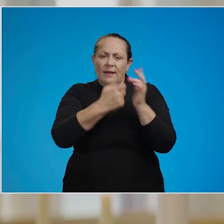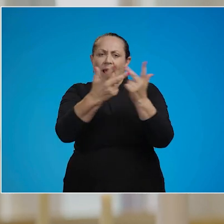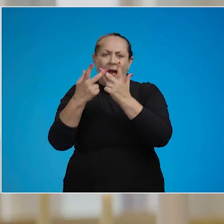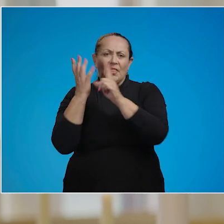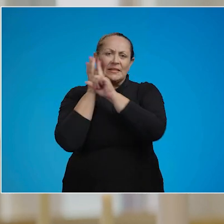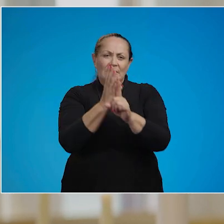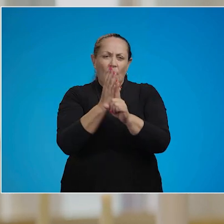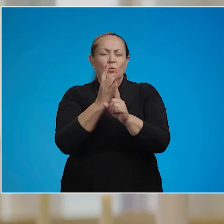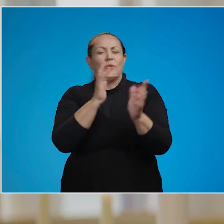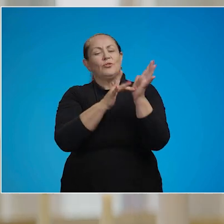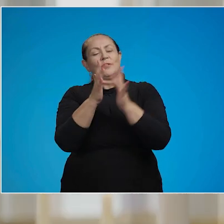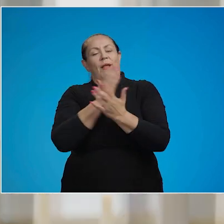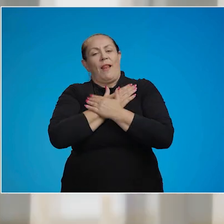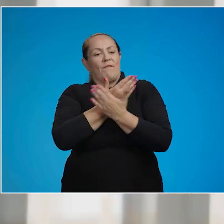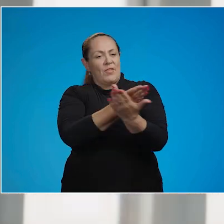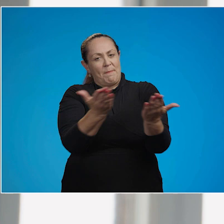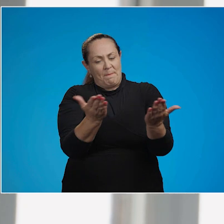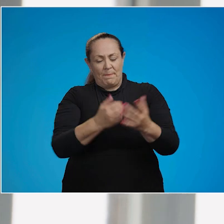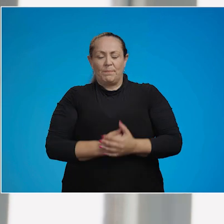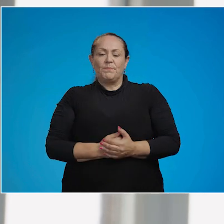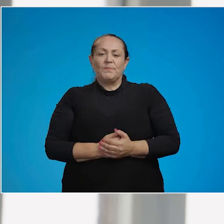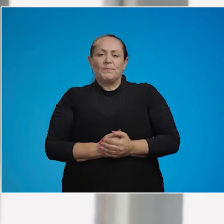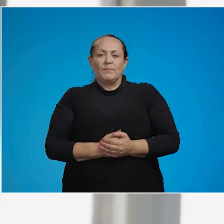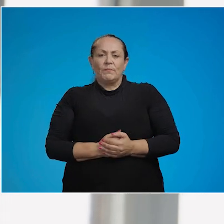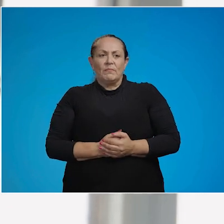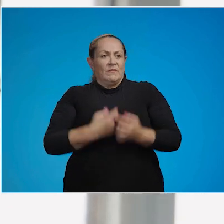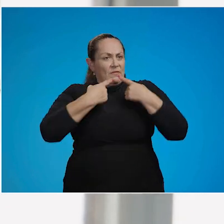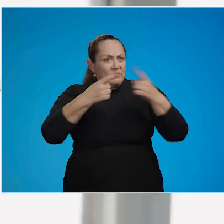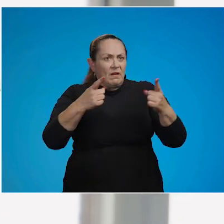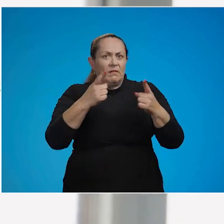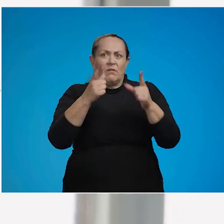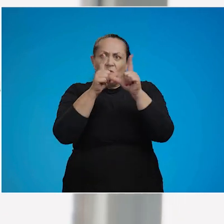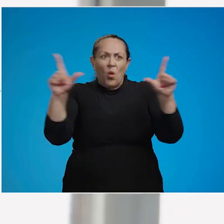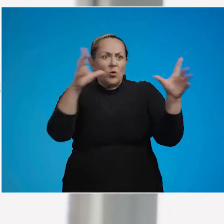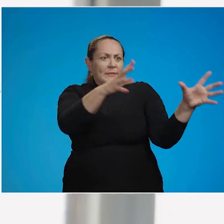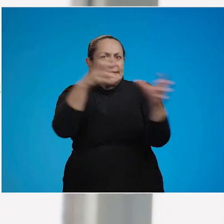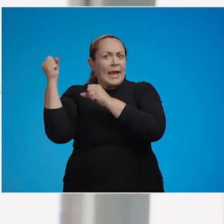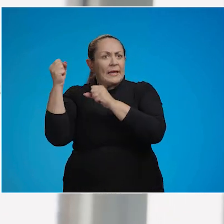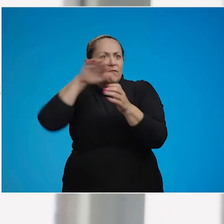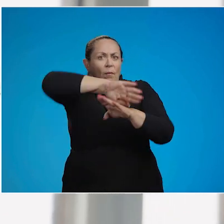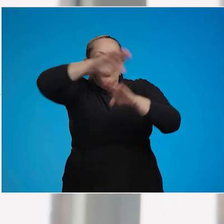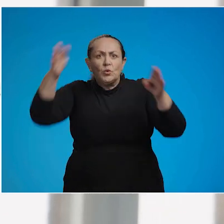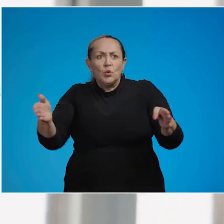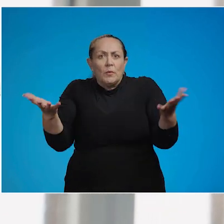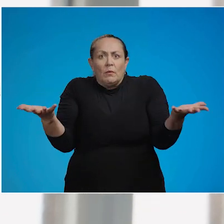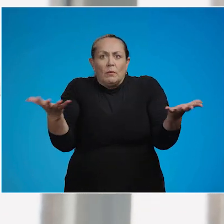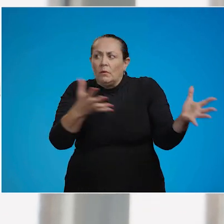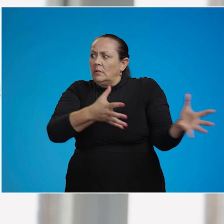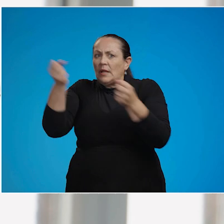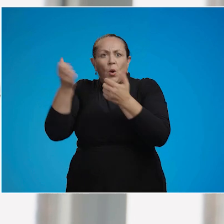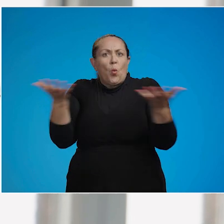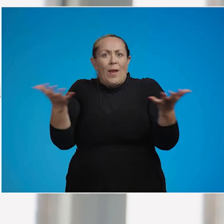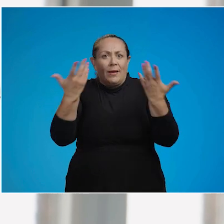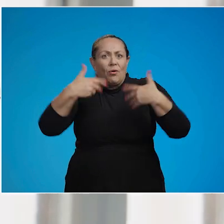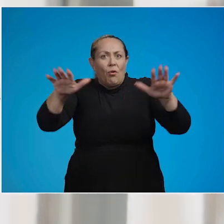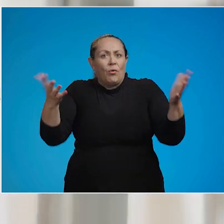other disciple, the one Jesus loved. They have taken the Lord out of the tomb, she said, and we do not know where